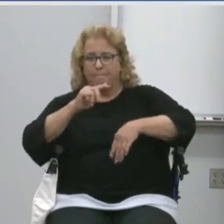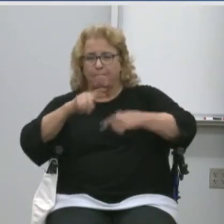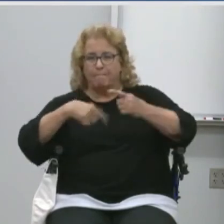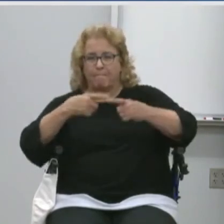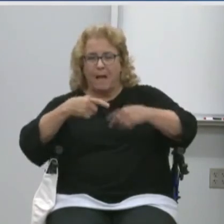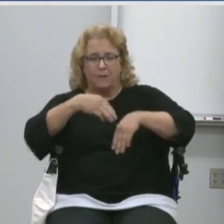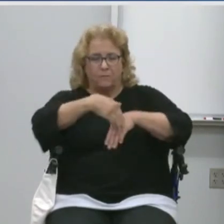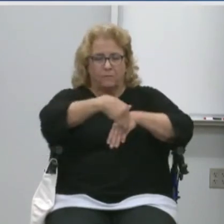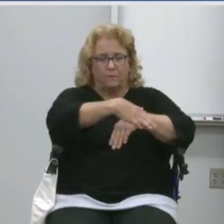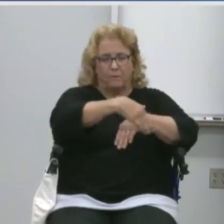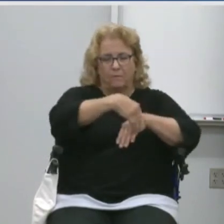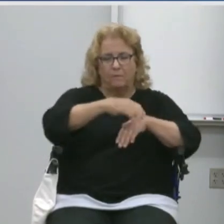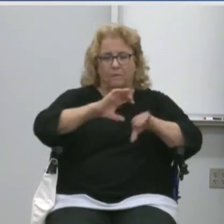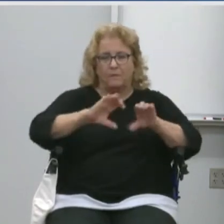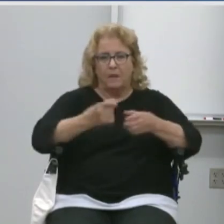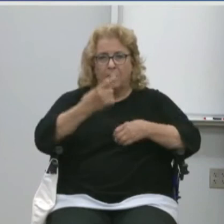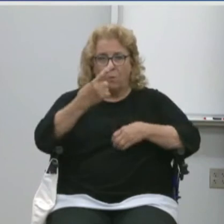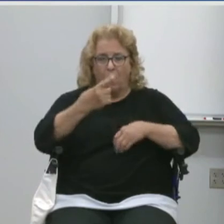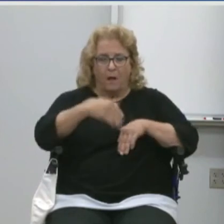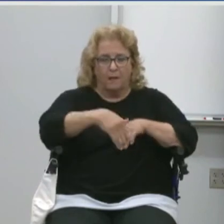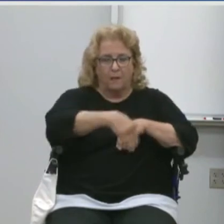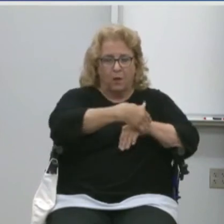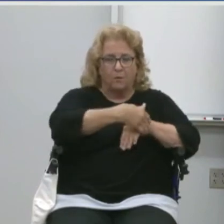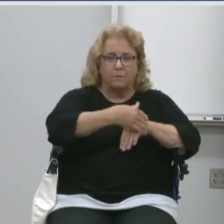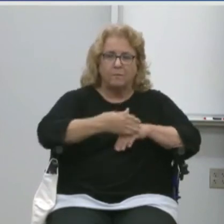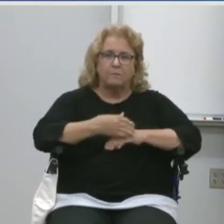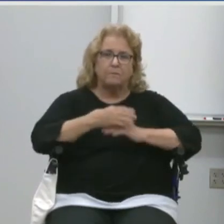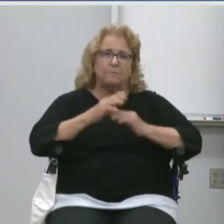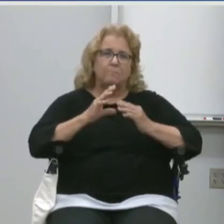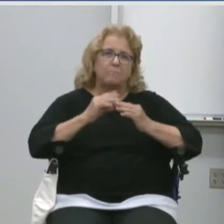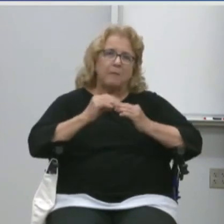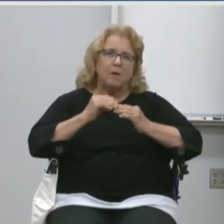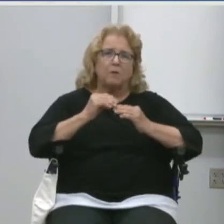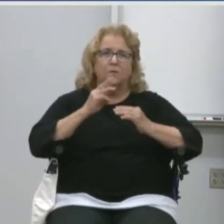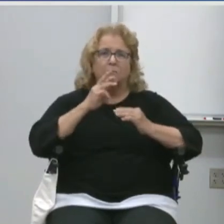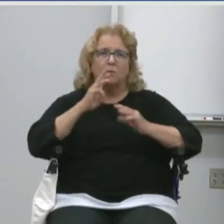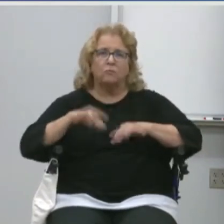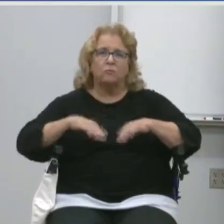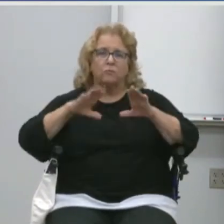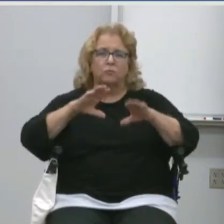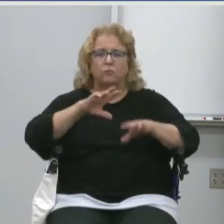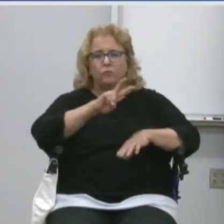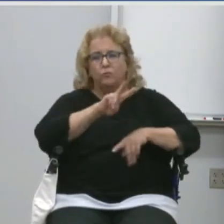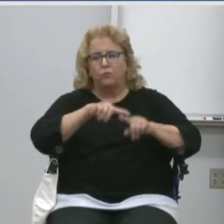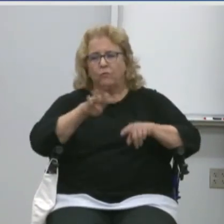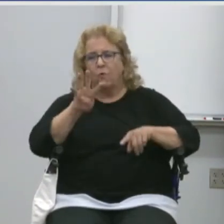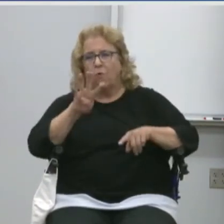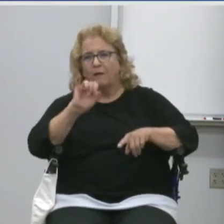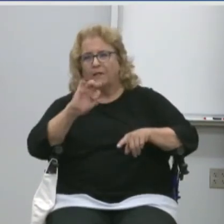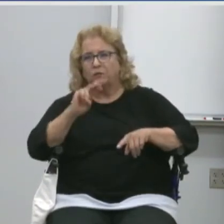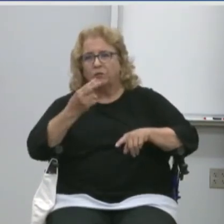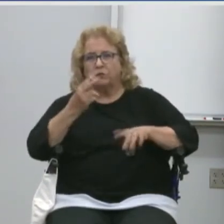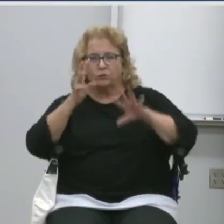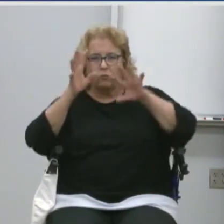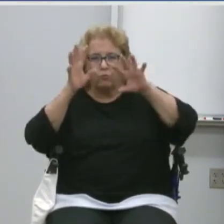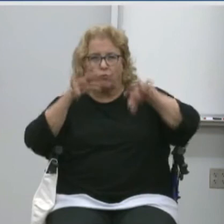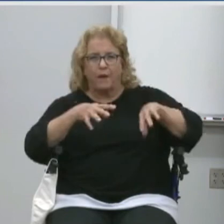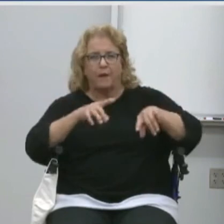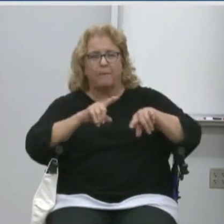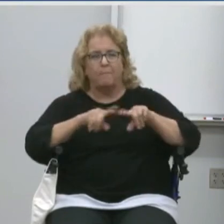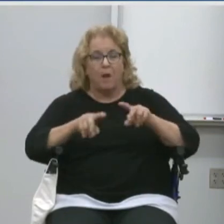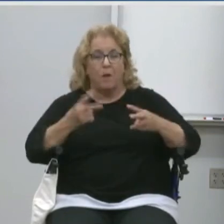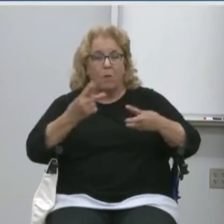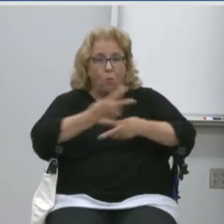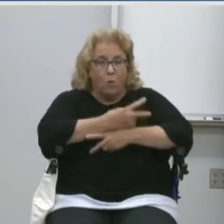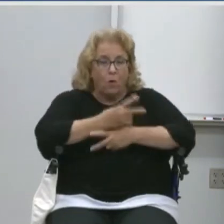Category 1 conditions along the coast, and minimal storm surge, 2 to 4 inches of rain. But again, the worst conditions will be